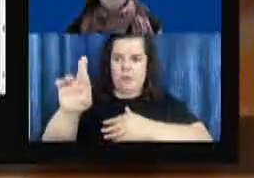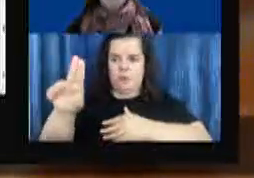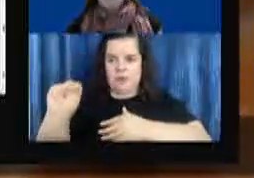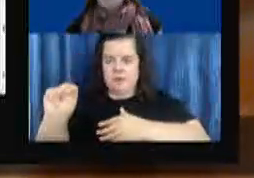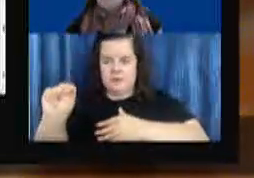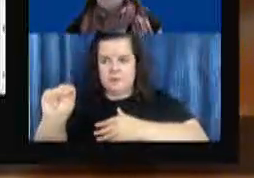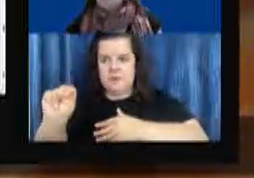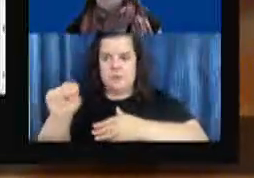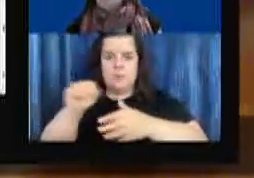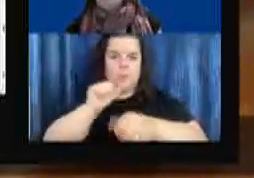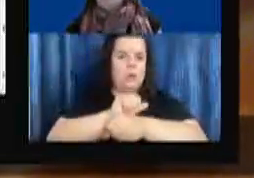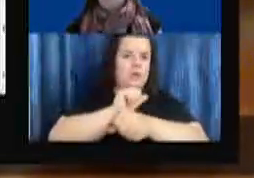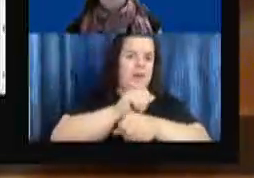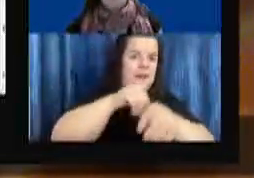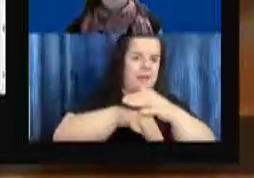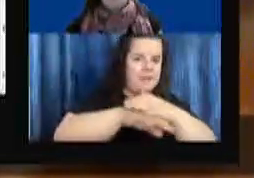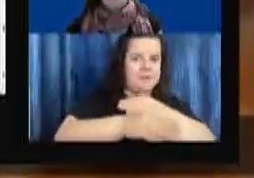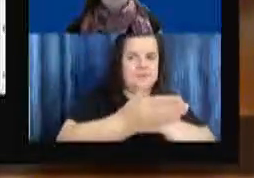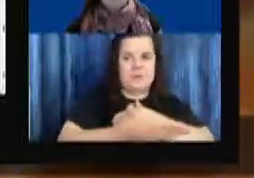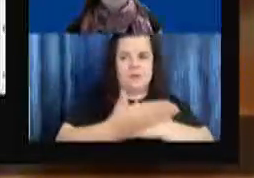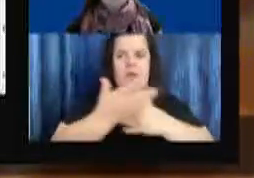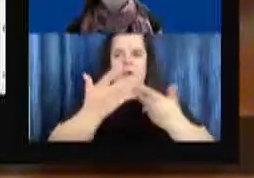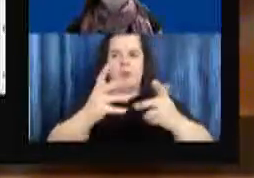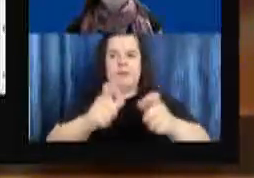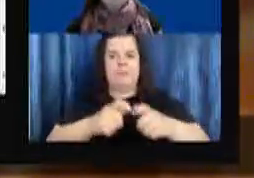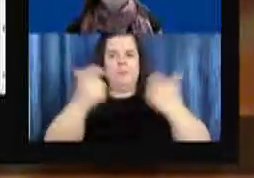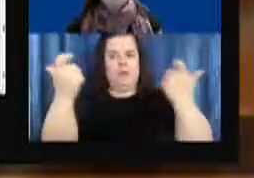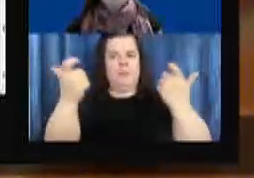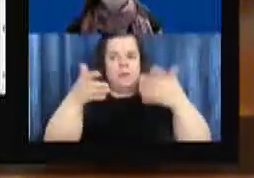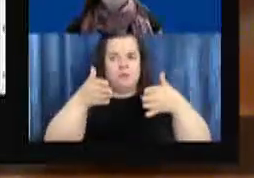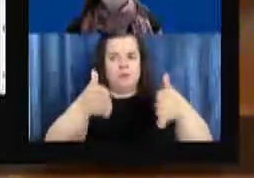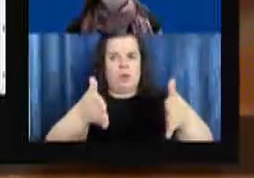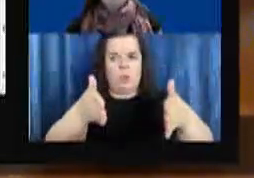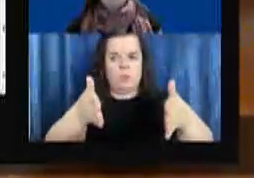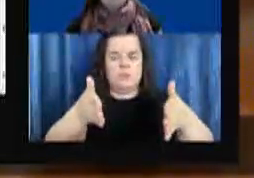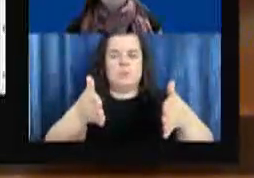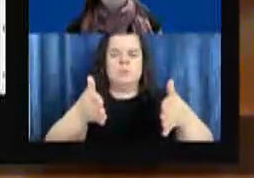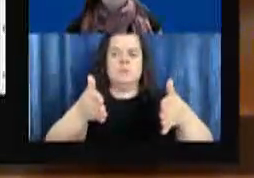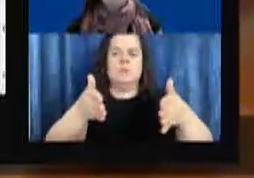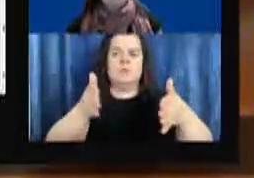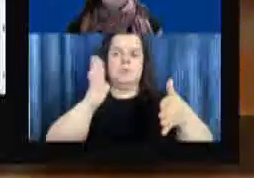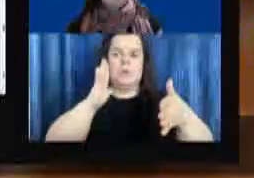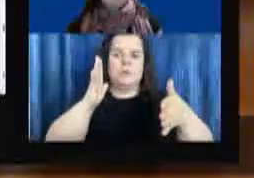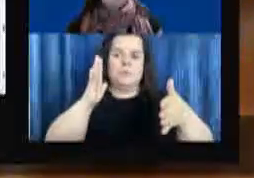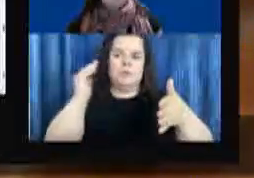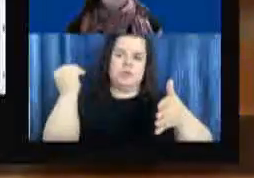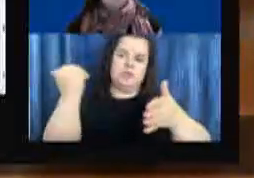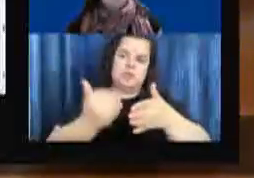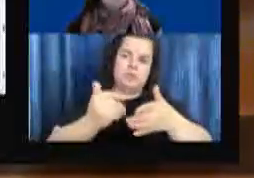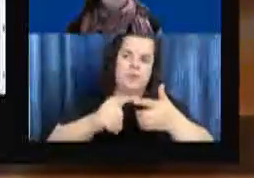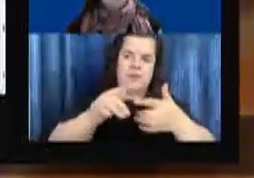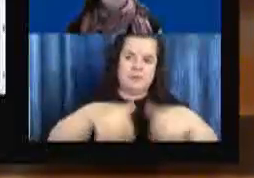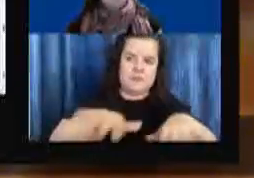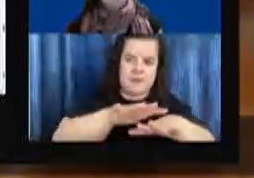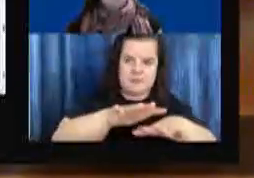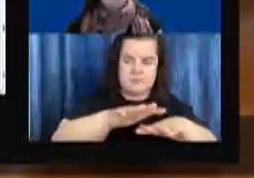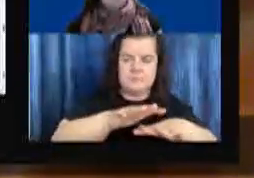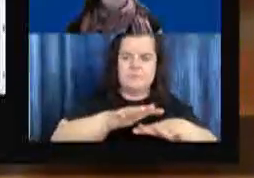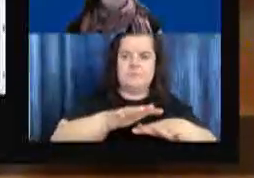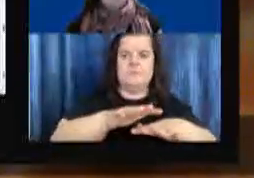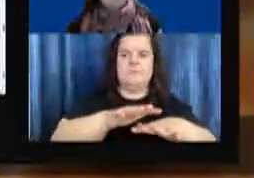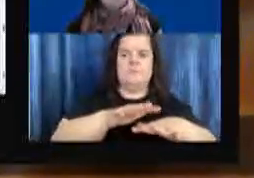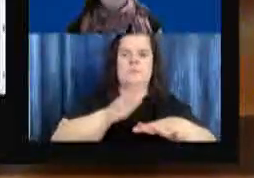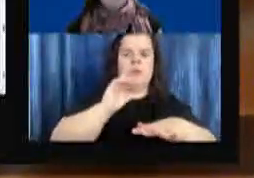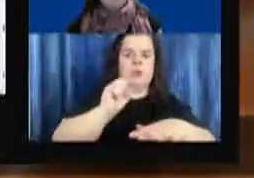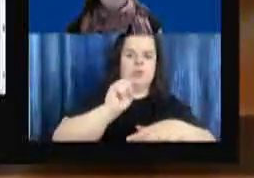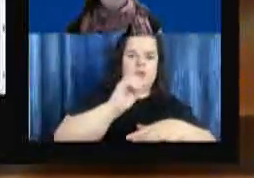on access there, which is already a pretty big road and would be right, supposedly, up to the site to where the solar farm